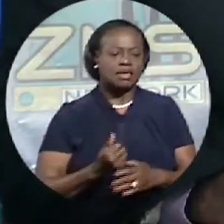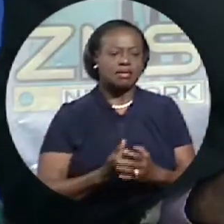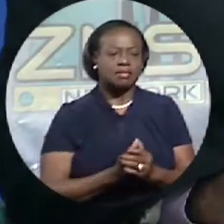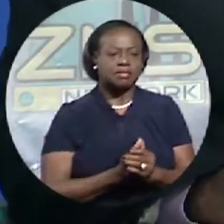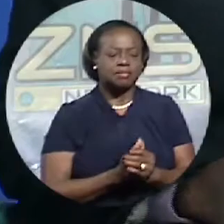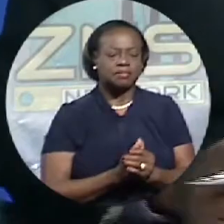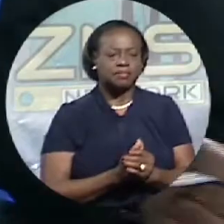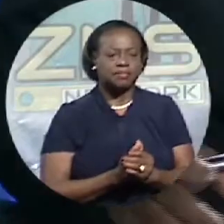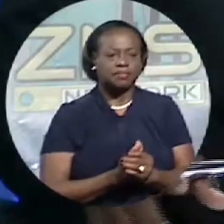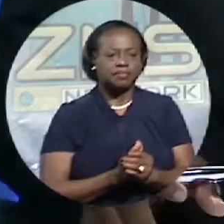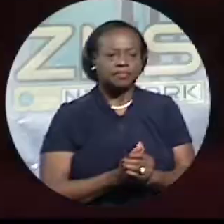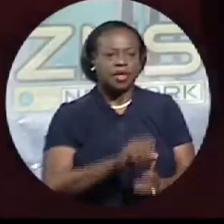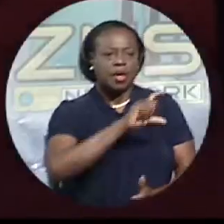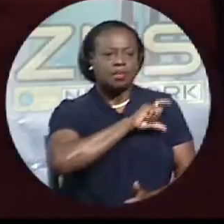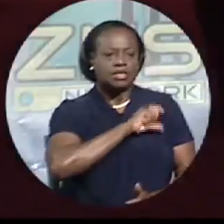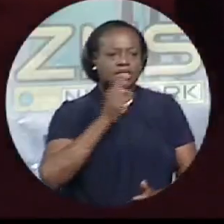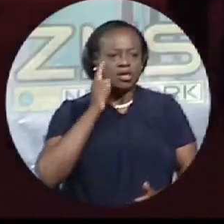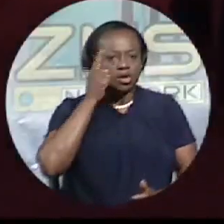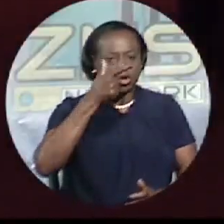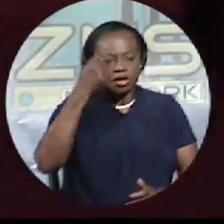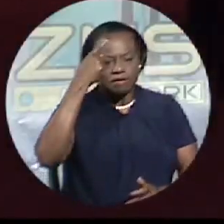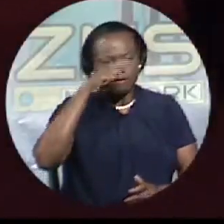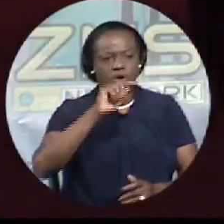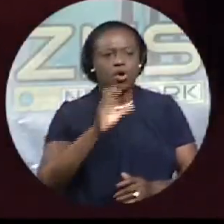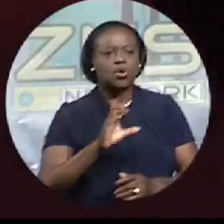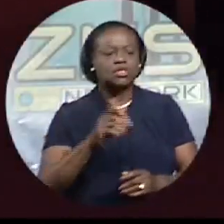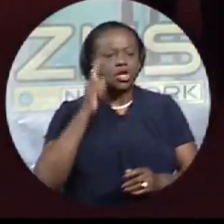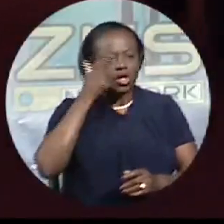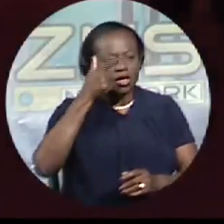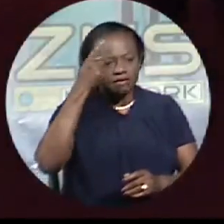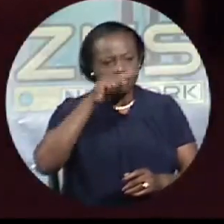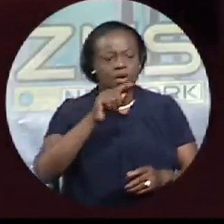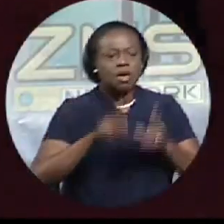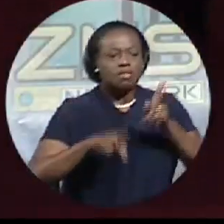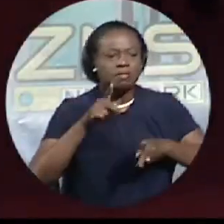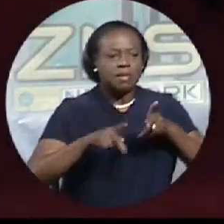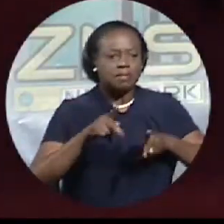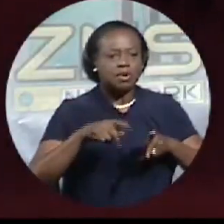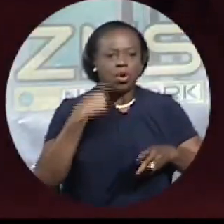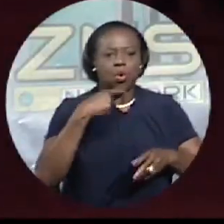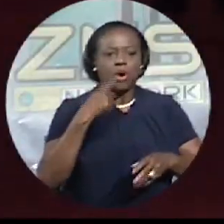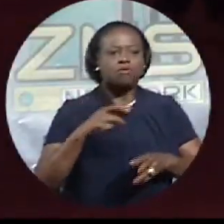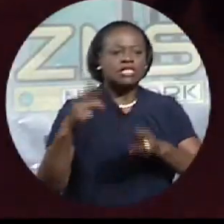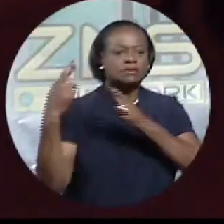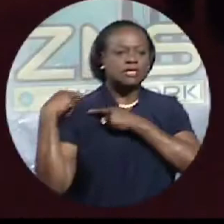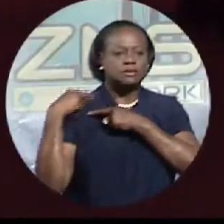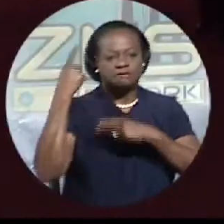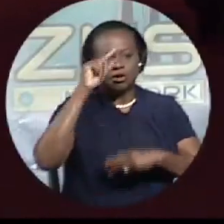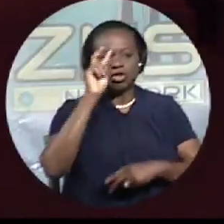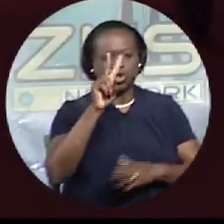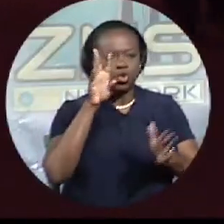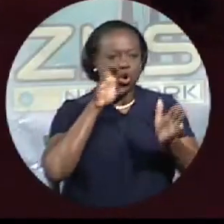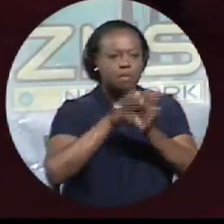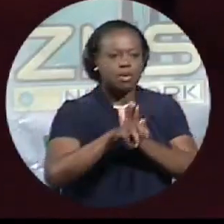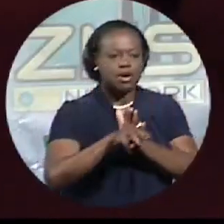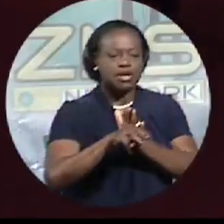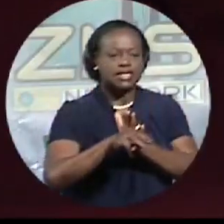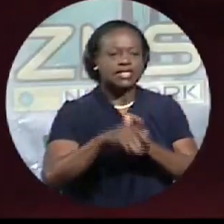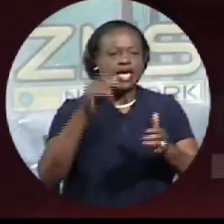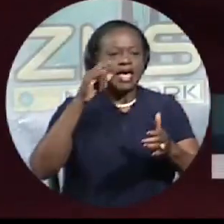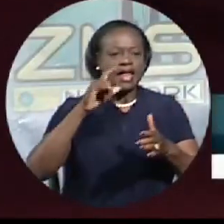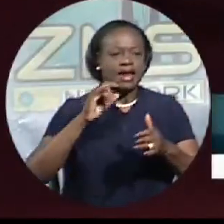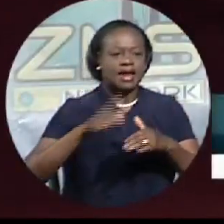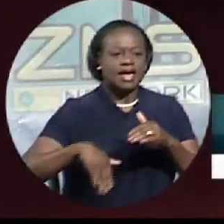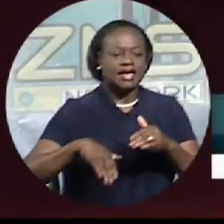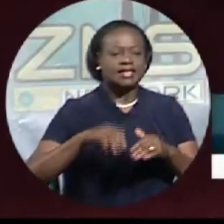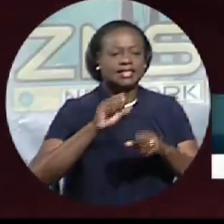story. Police are looking for clues that can lead to the person or persons responsible for two separate homicides late Saturday night into Sunday morning.